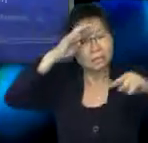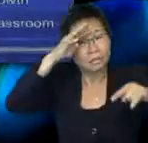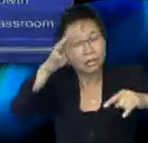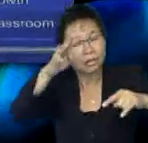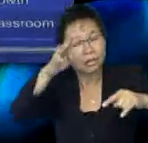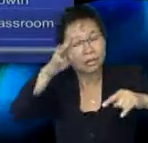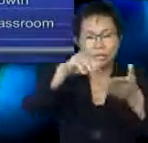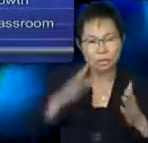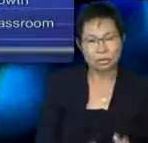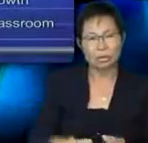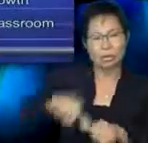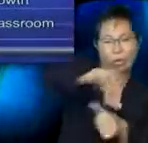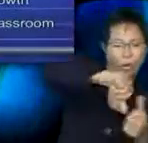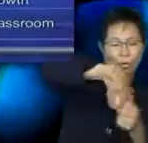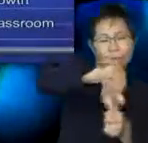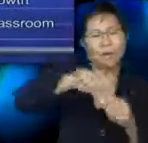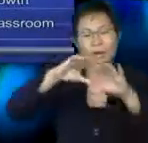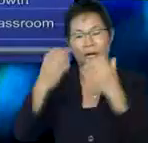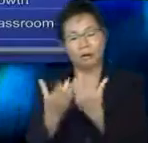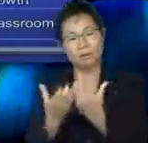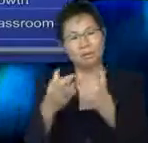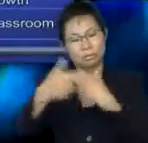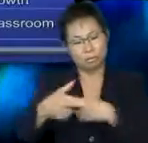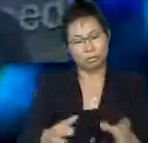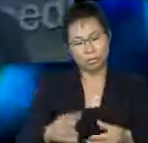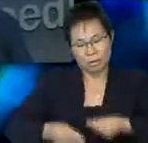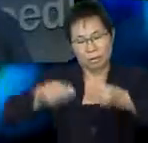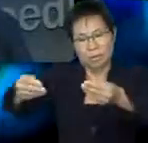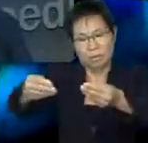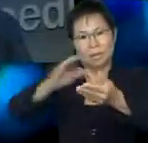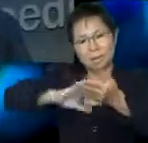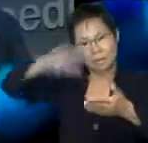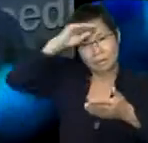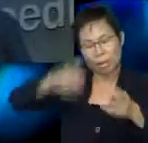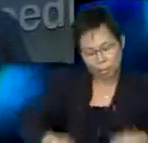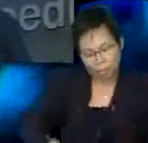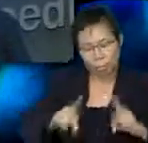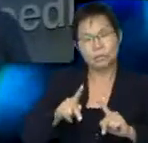creates a student-oriented classroom by providing learning